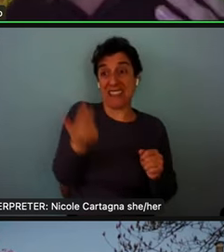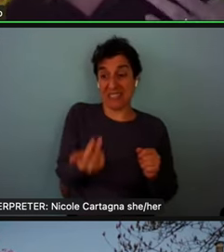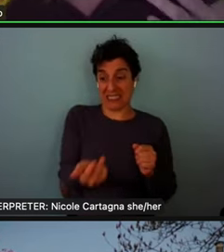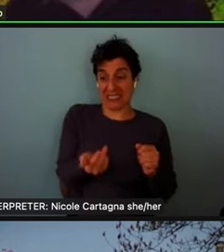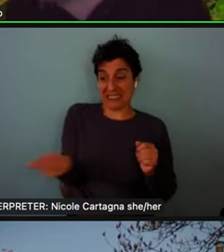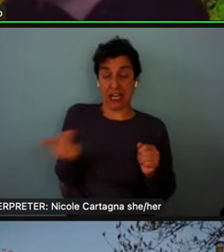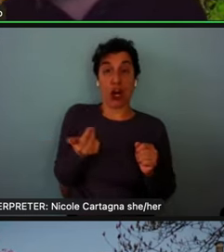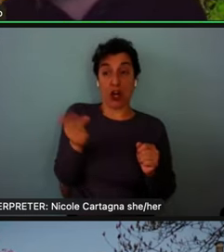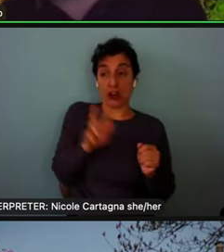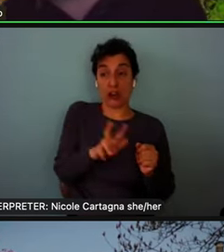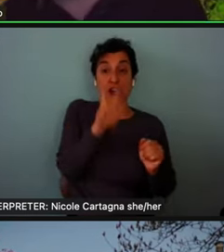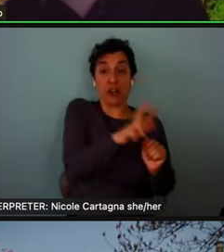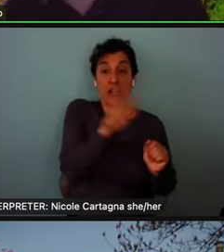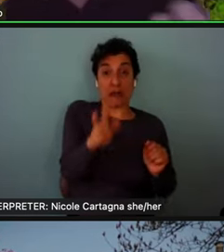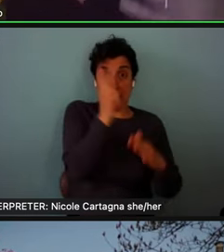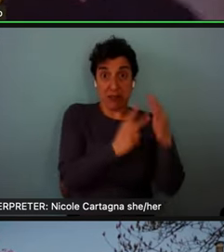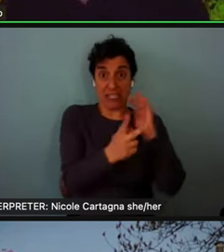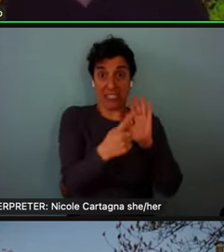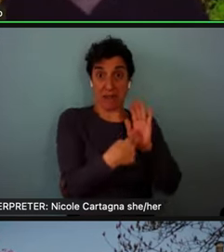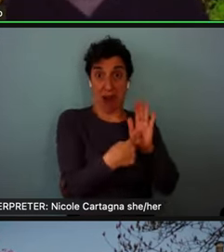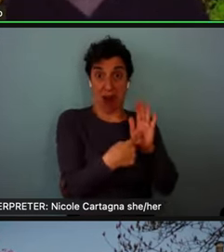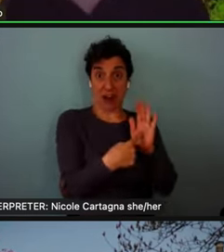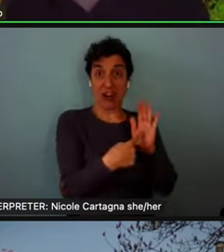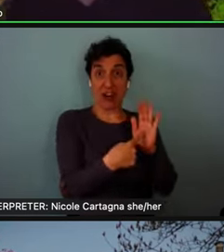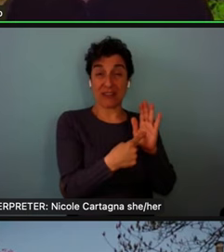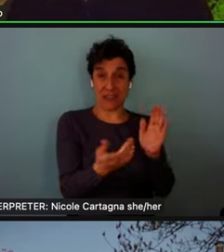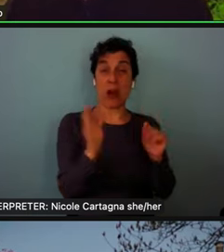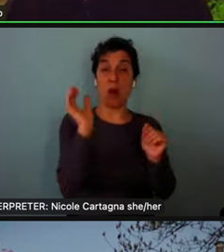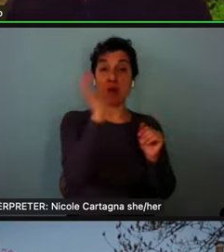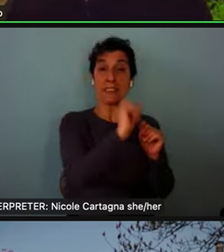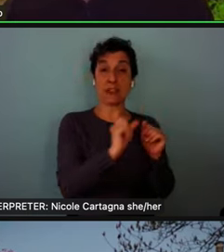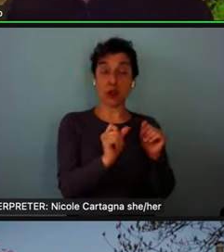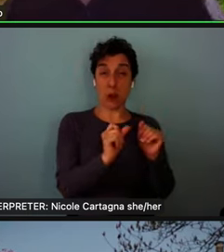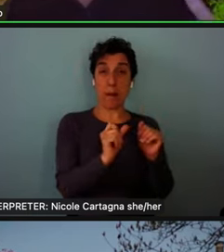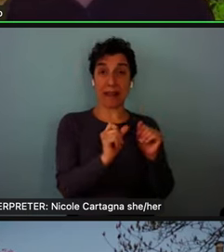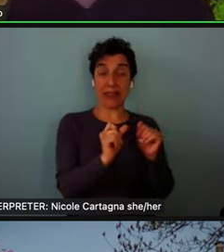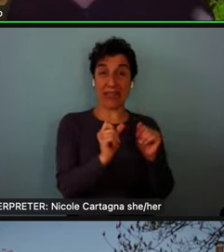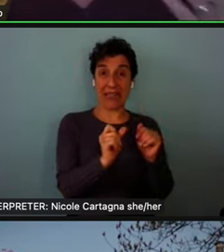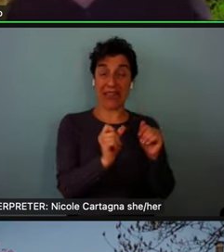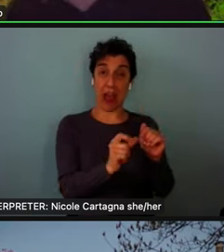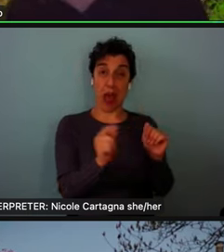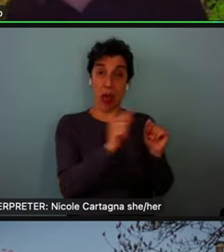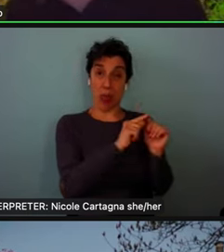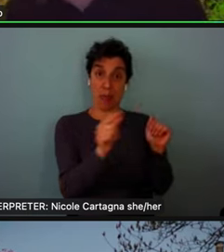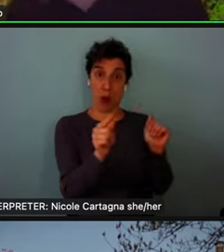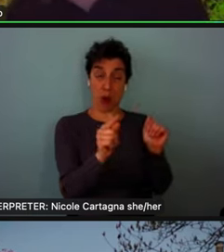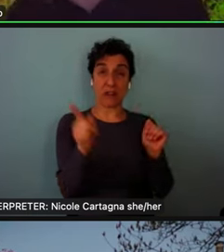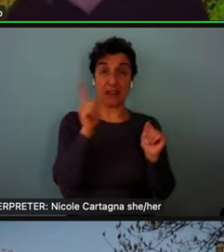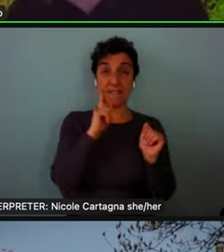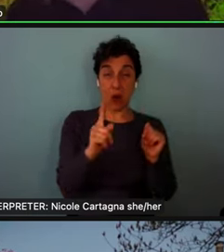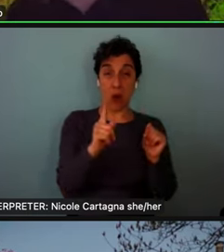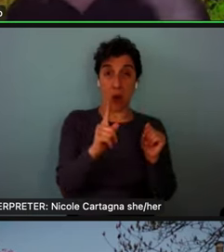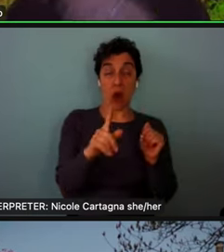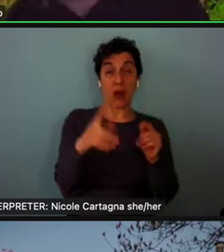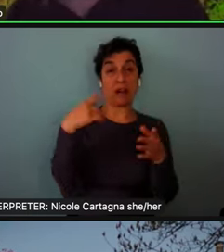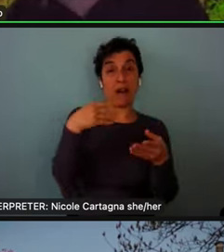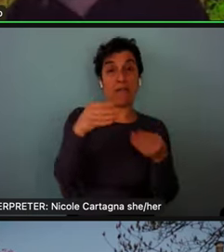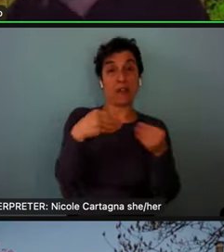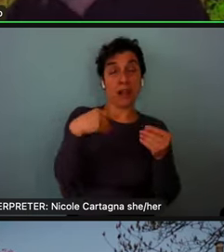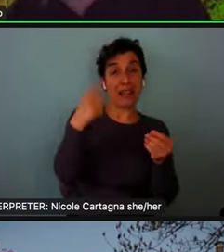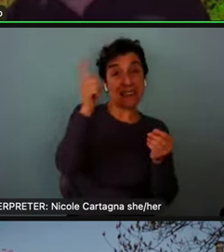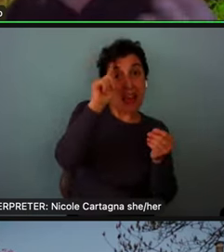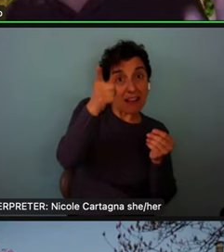the previous 33 predictive models, right, presumably the predictive models for fluid intelligence might correlate very